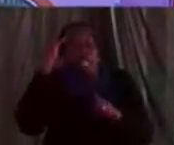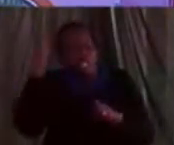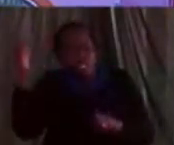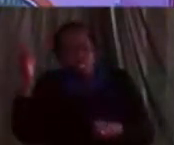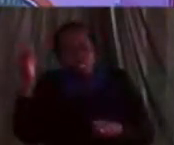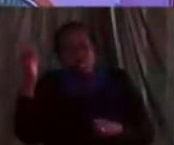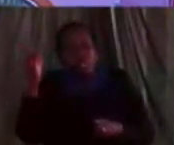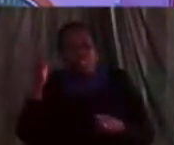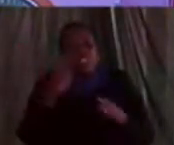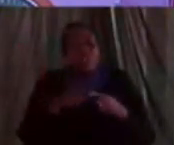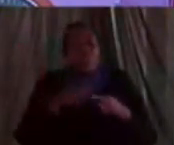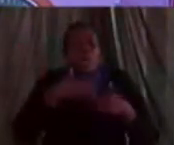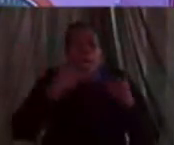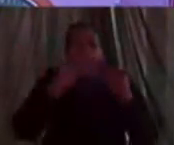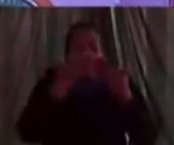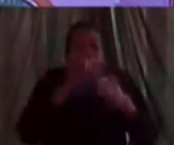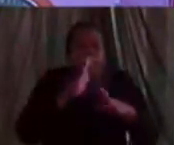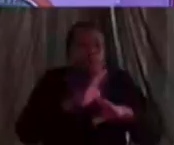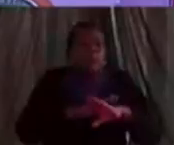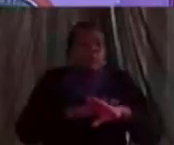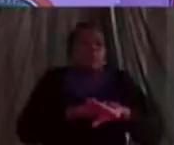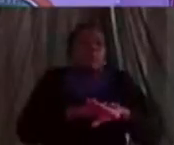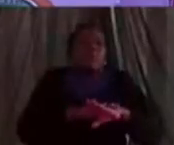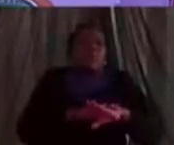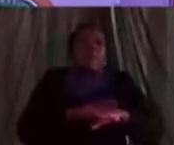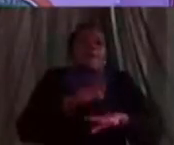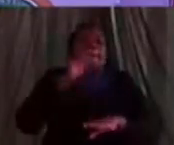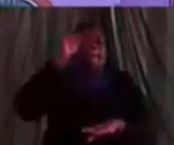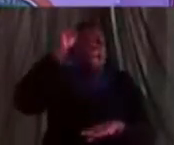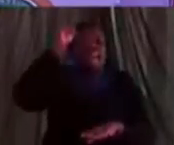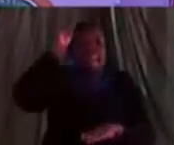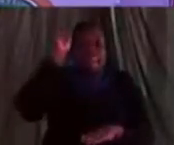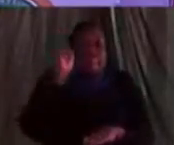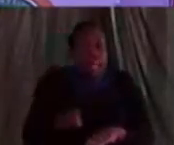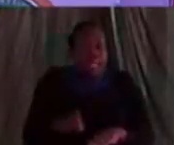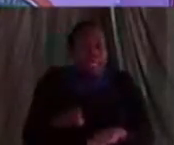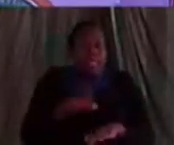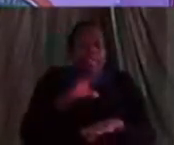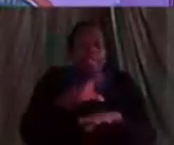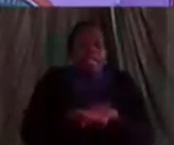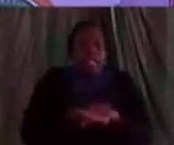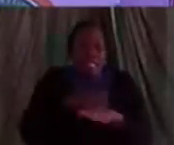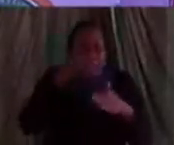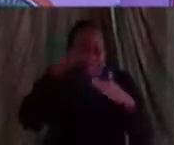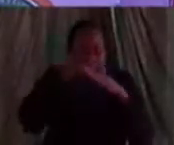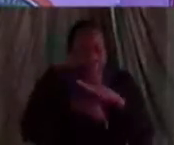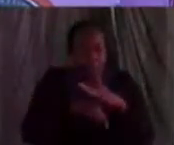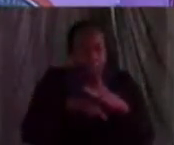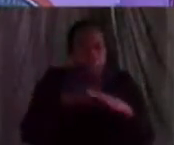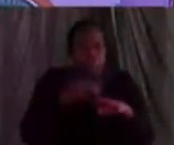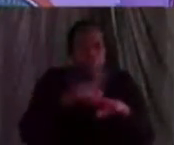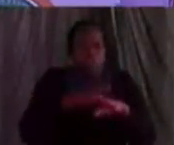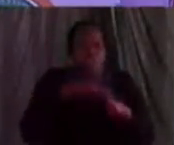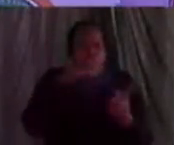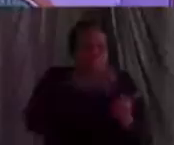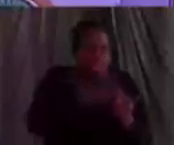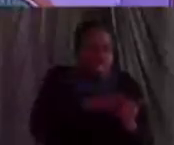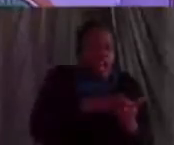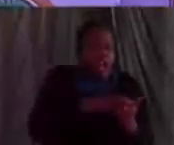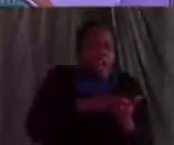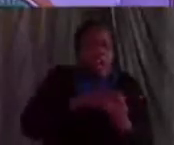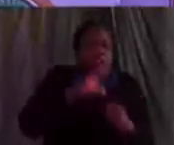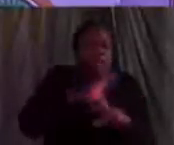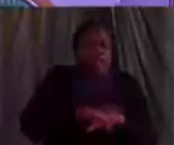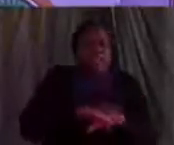to answer you precisely, you require to get to the facts of the matter. You require to get more evidence, more